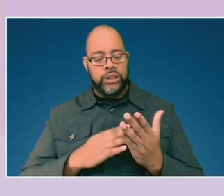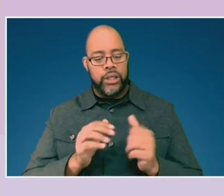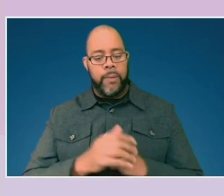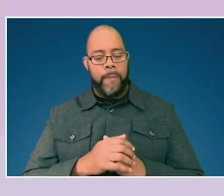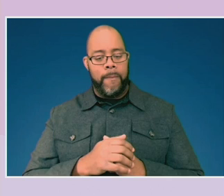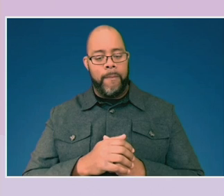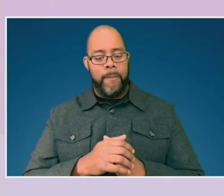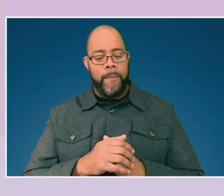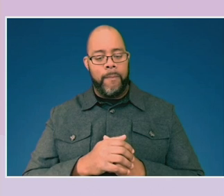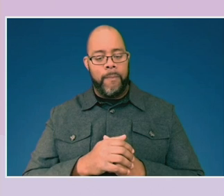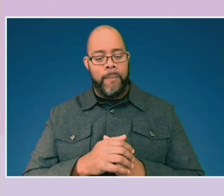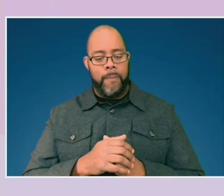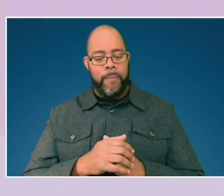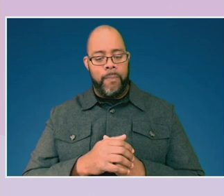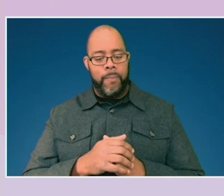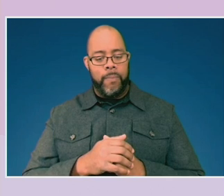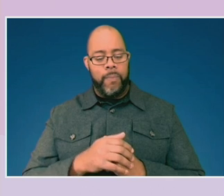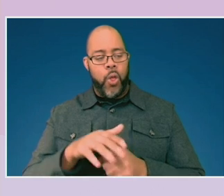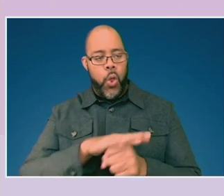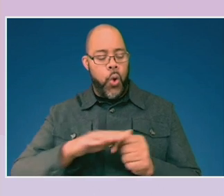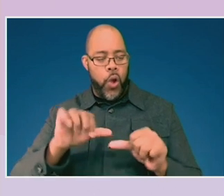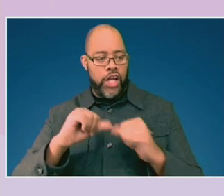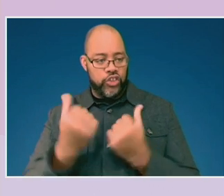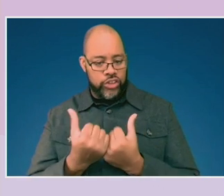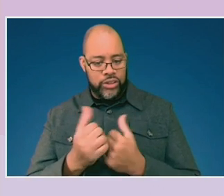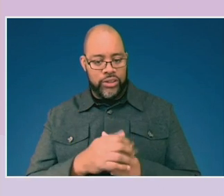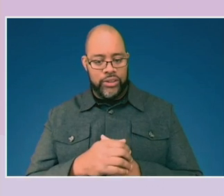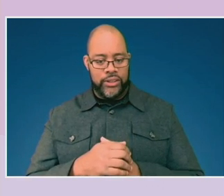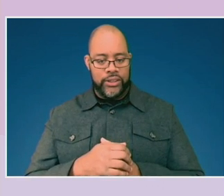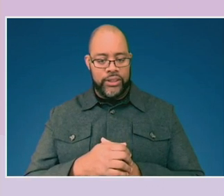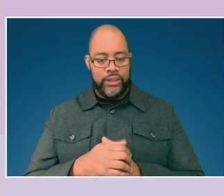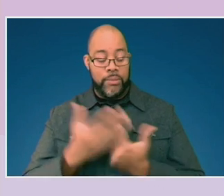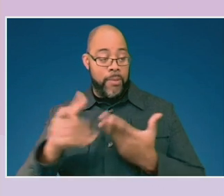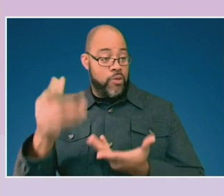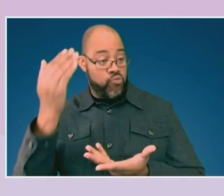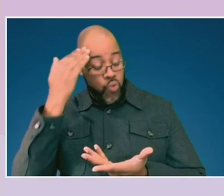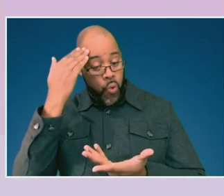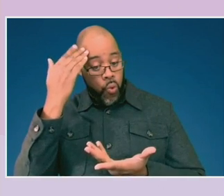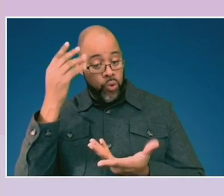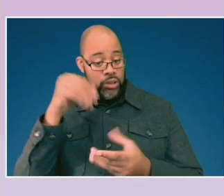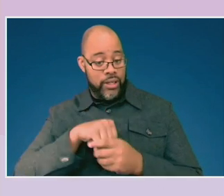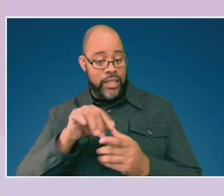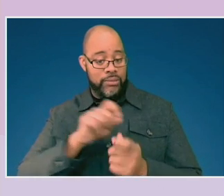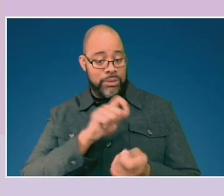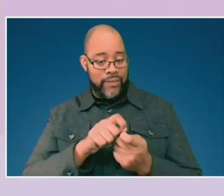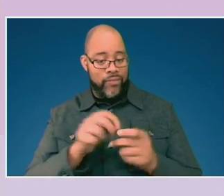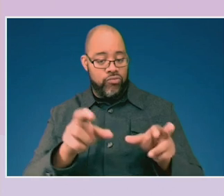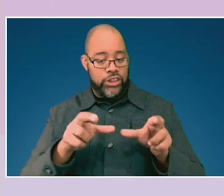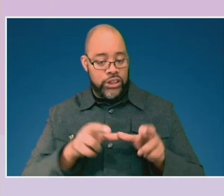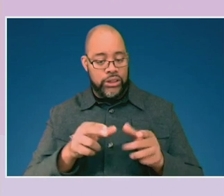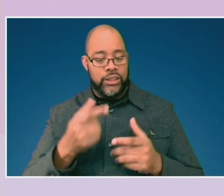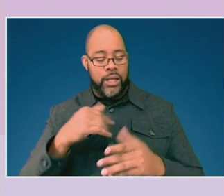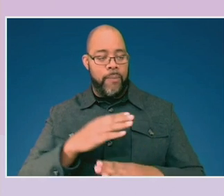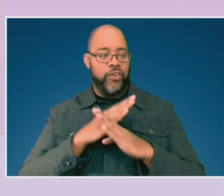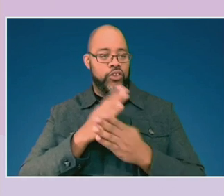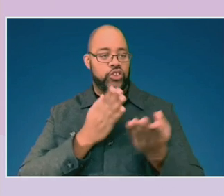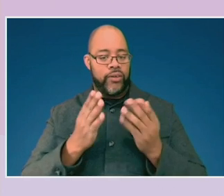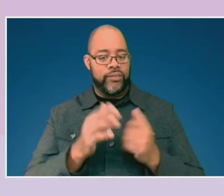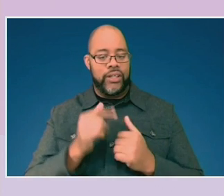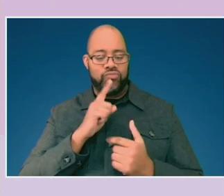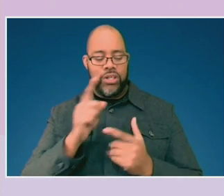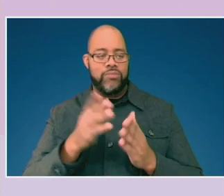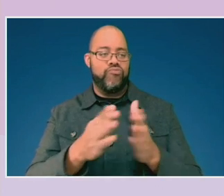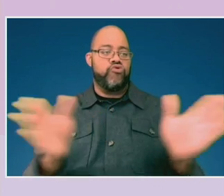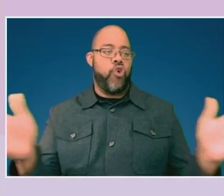the local agencies may know within that particular region, because our prevention services have a pretty broad